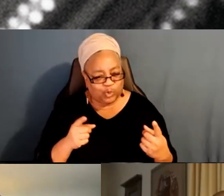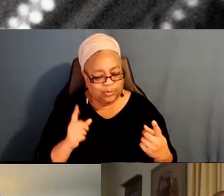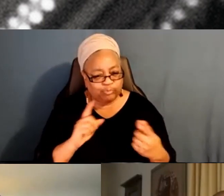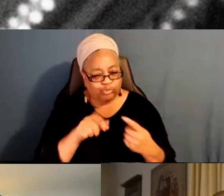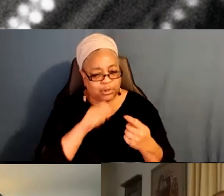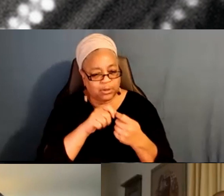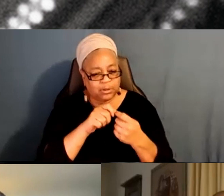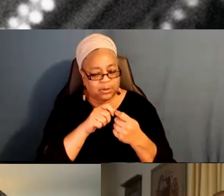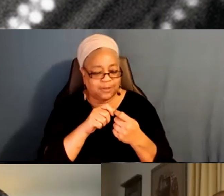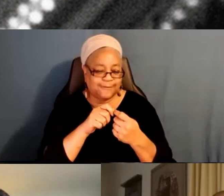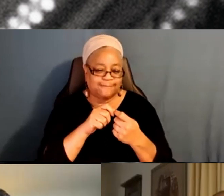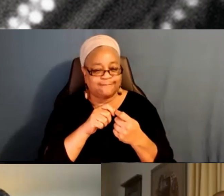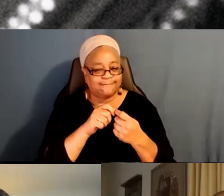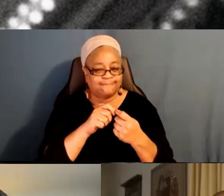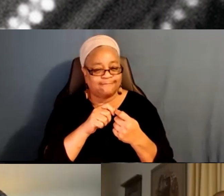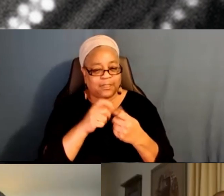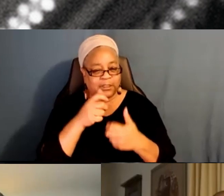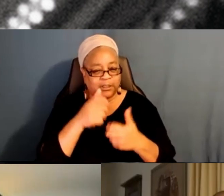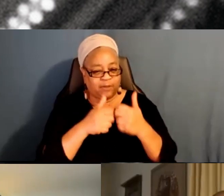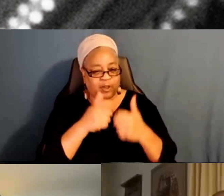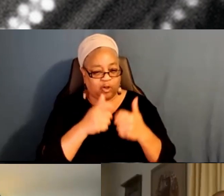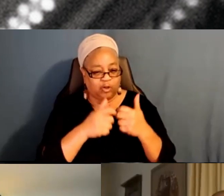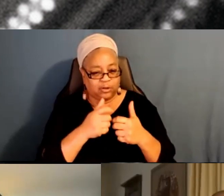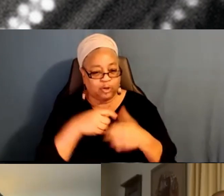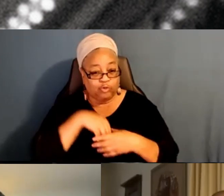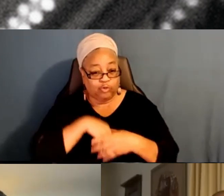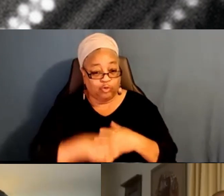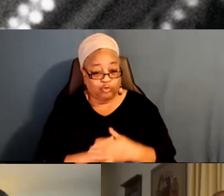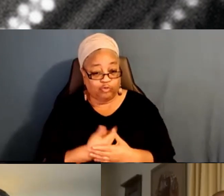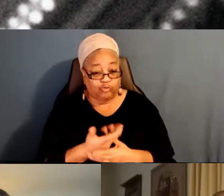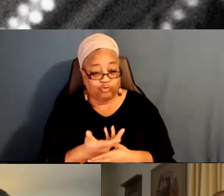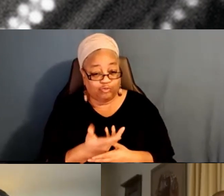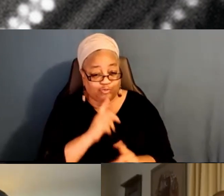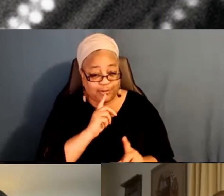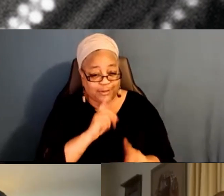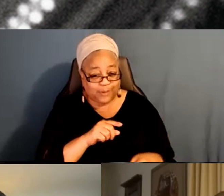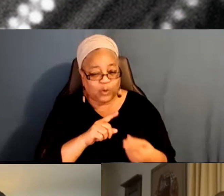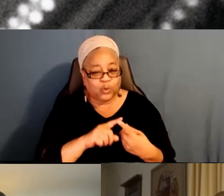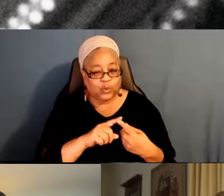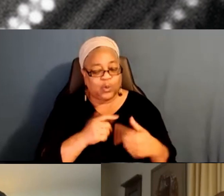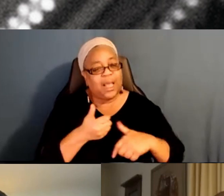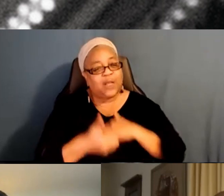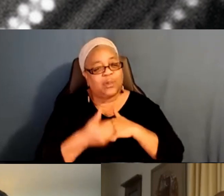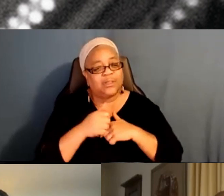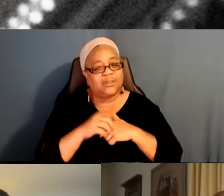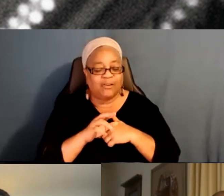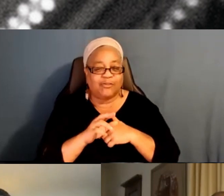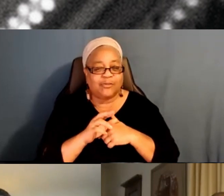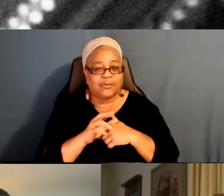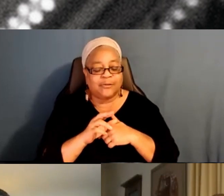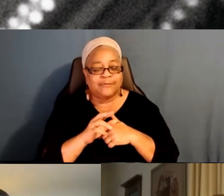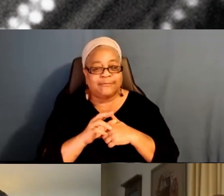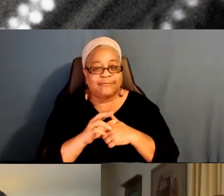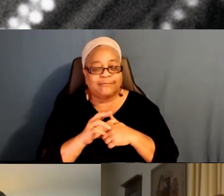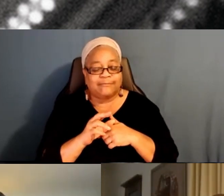precise and difficult response to the accusation of aestheticizing Black pain,